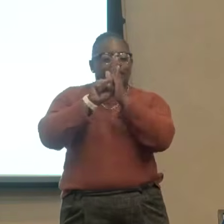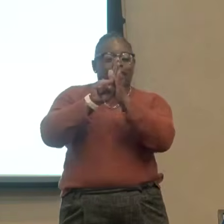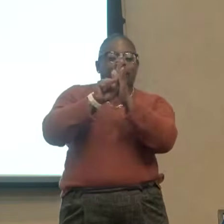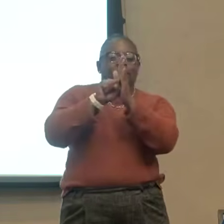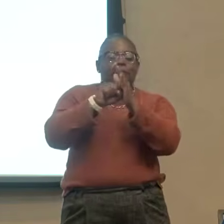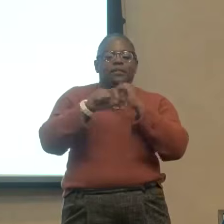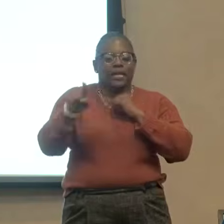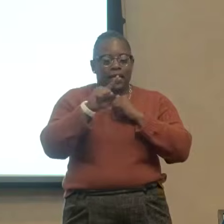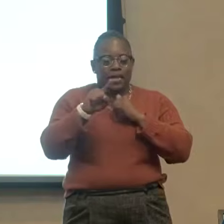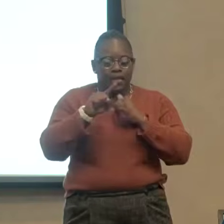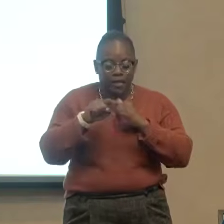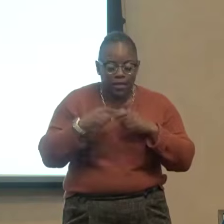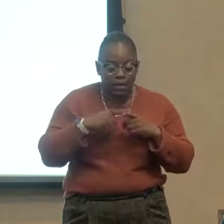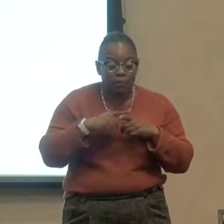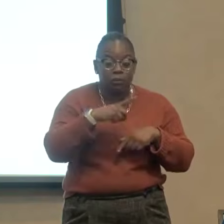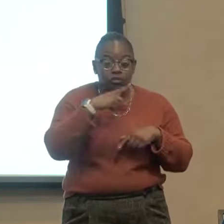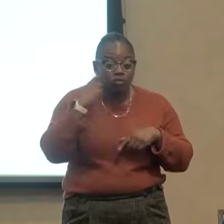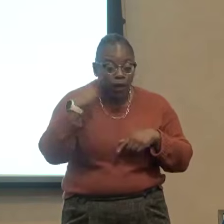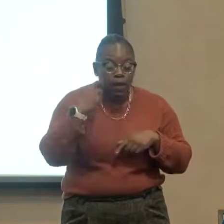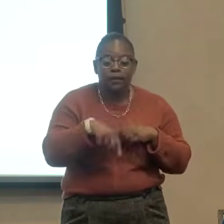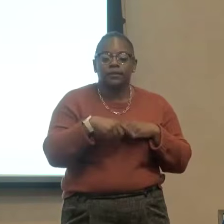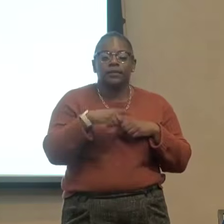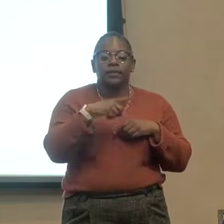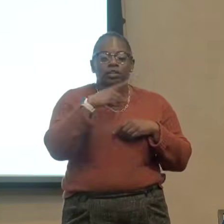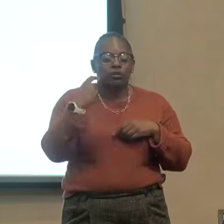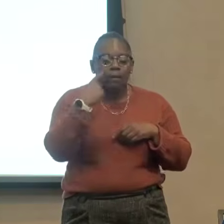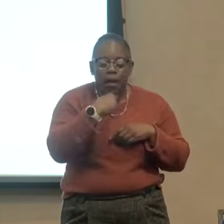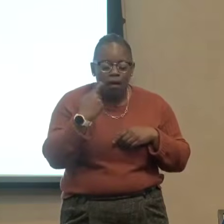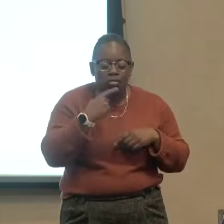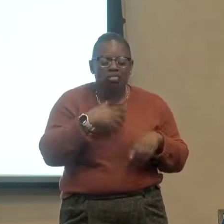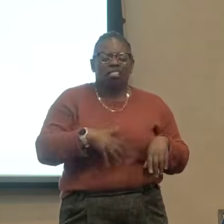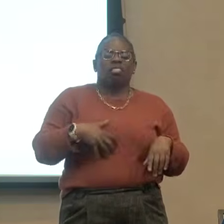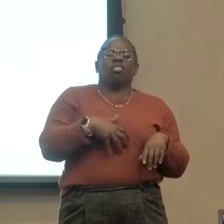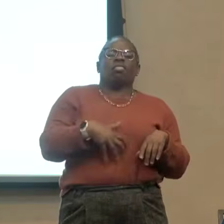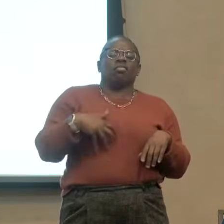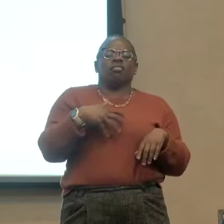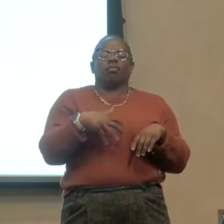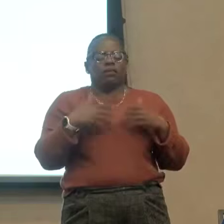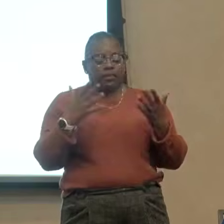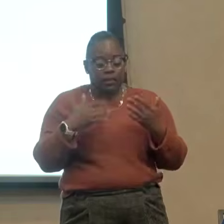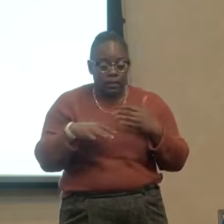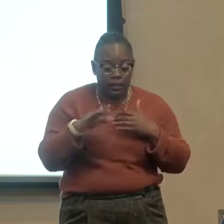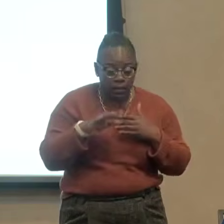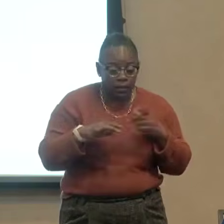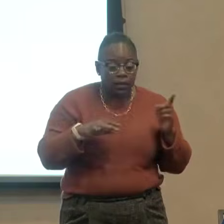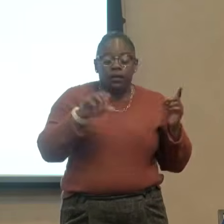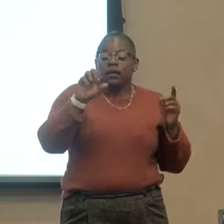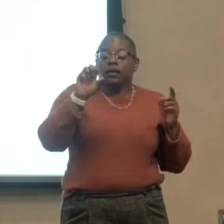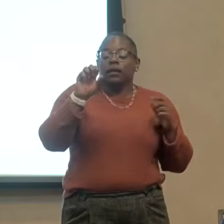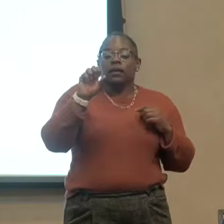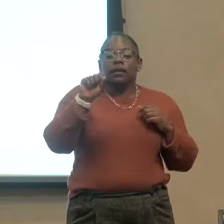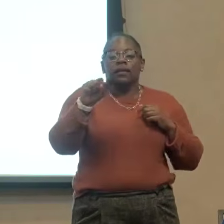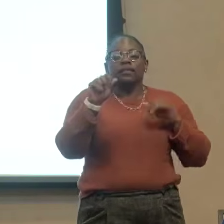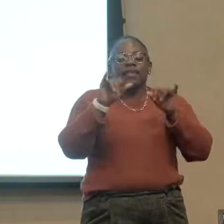not counted, such as dry eyes, dry mouth, nausea, dysautonomia? Well, SLEDAI is the